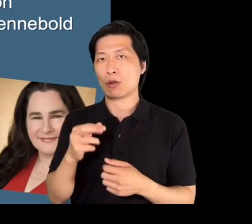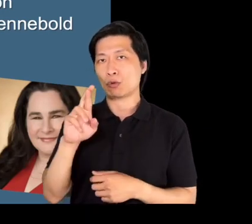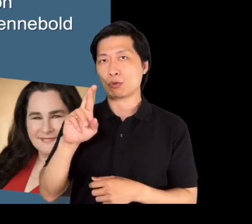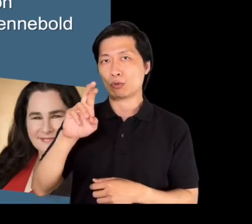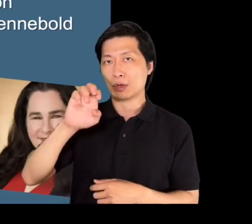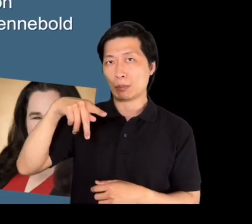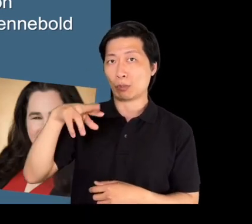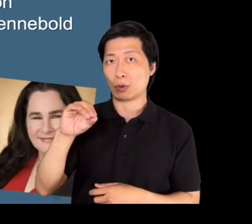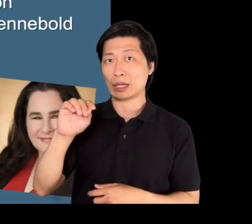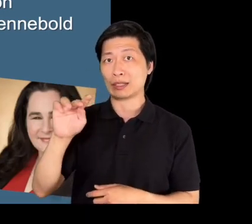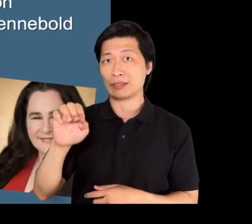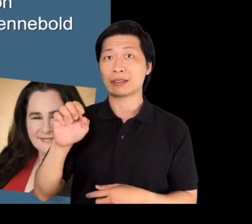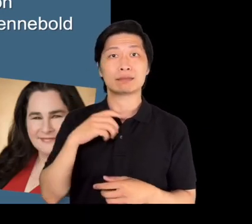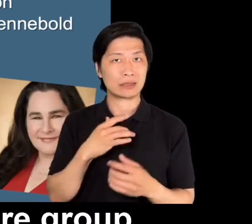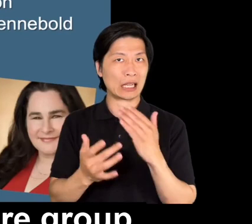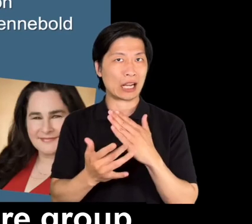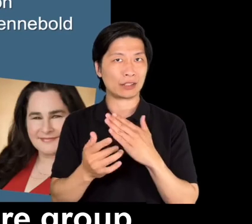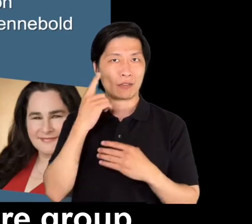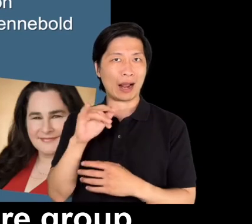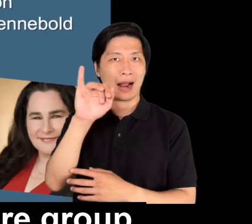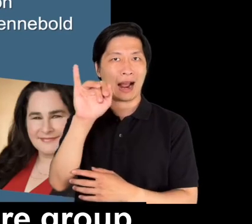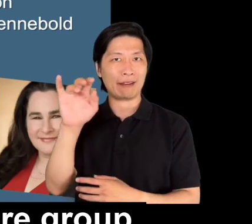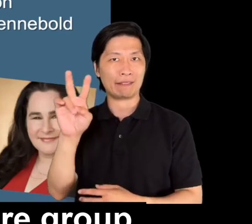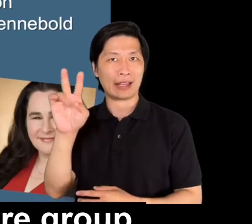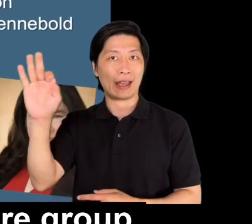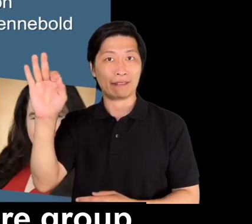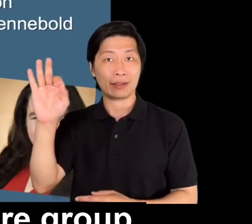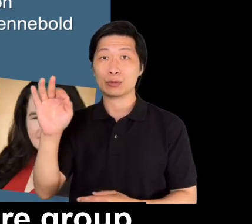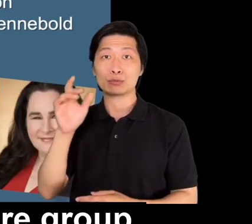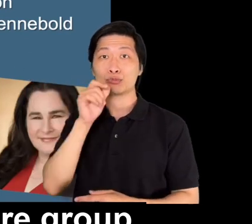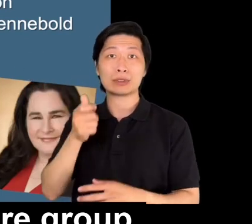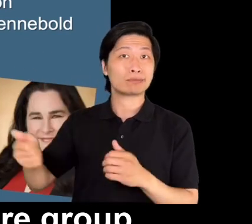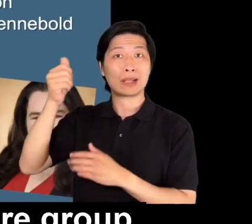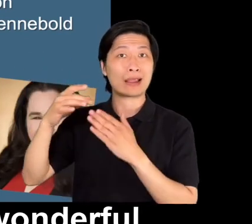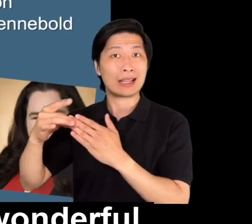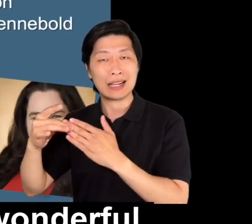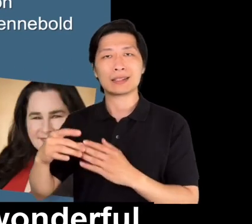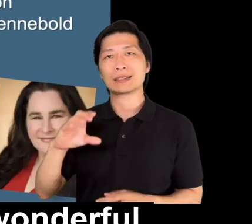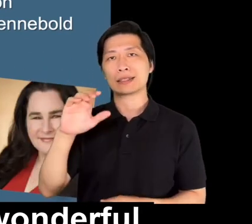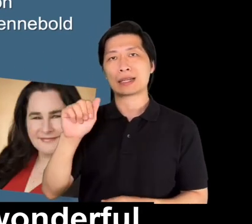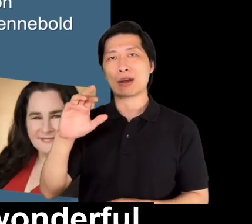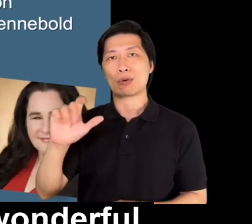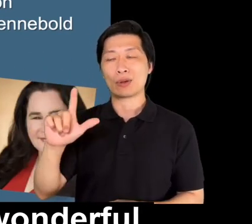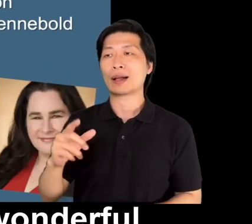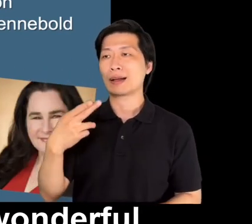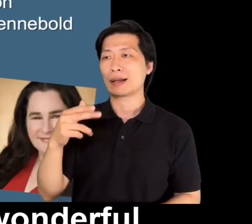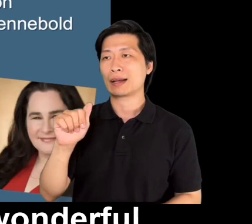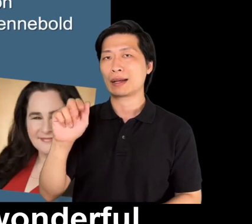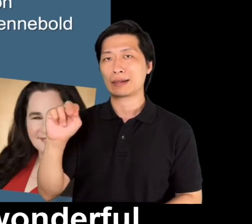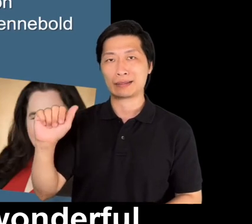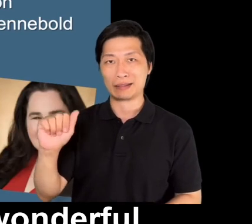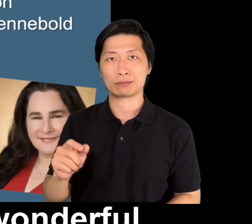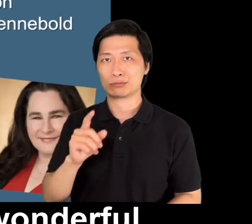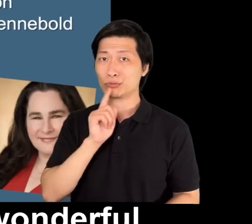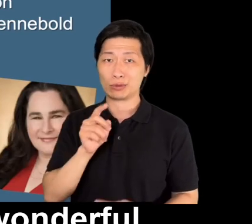group headed up by Carol Hanna. So putting these wonderful kinds of expertise together